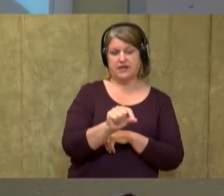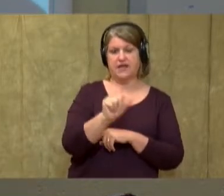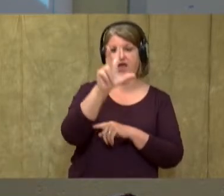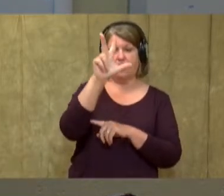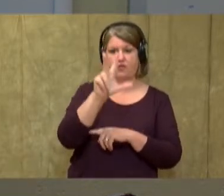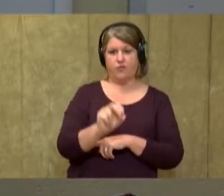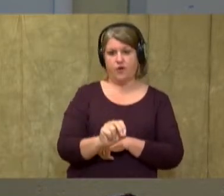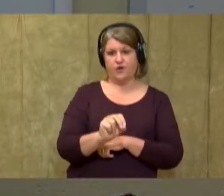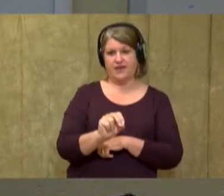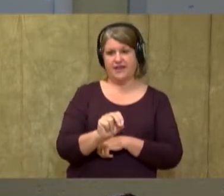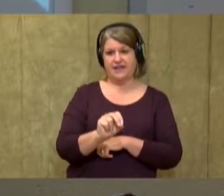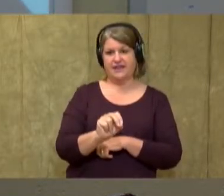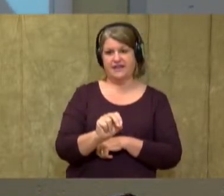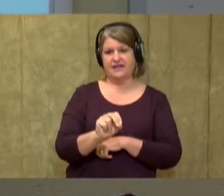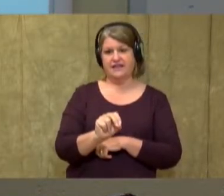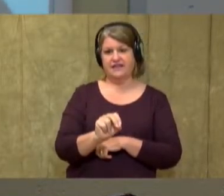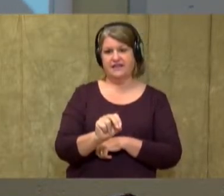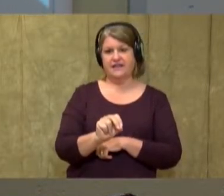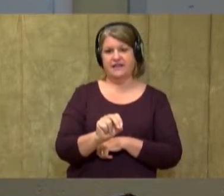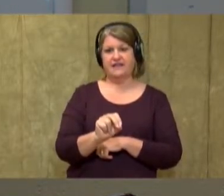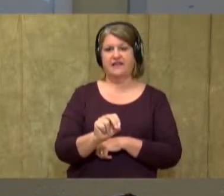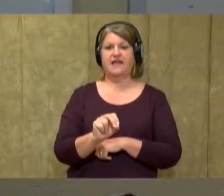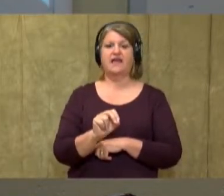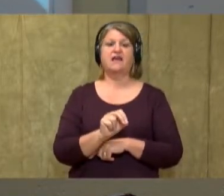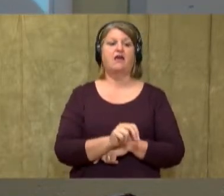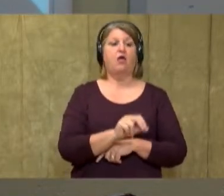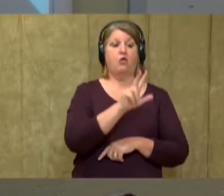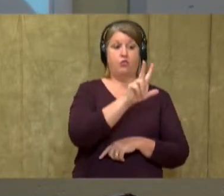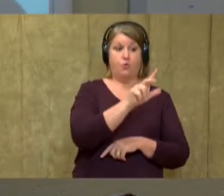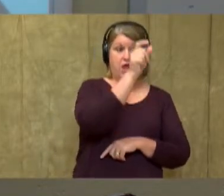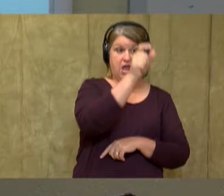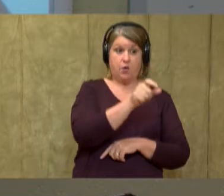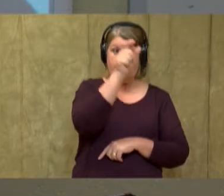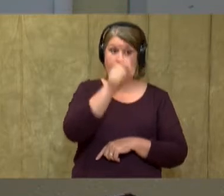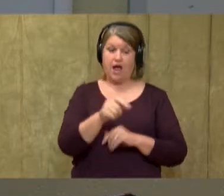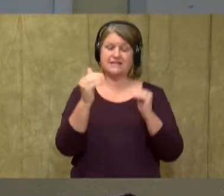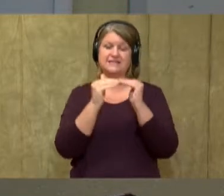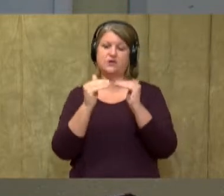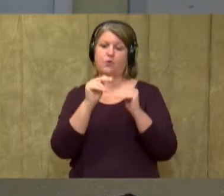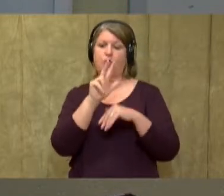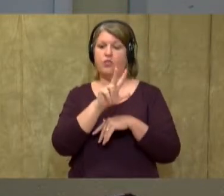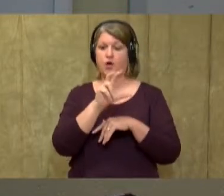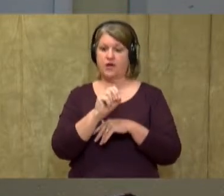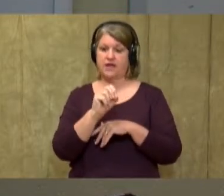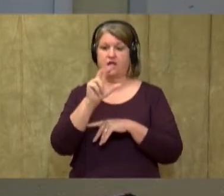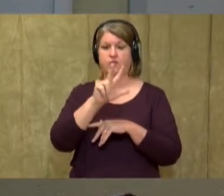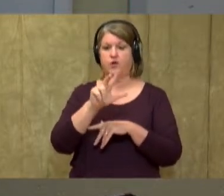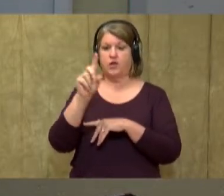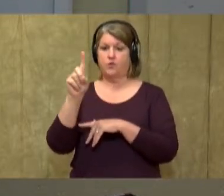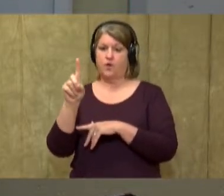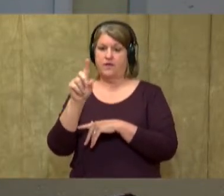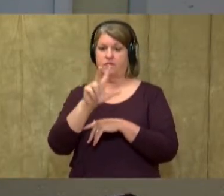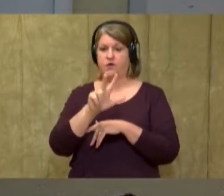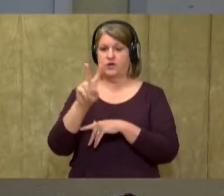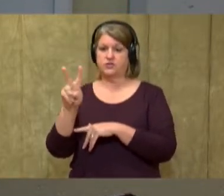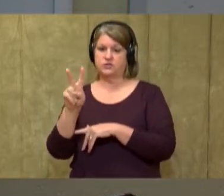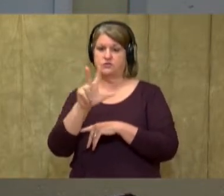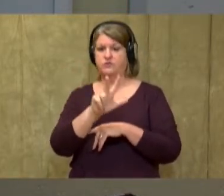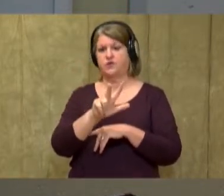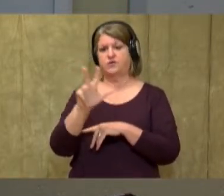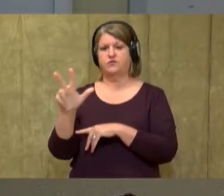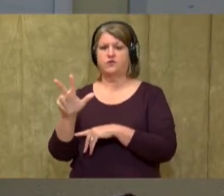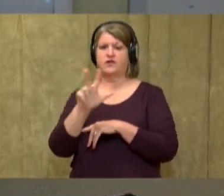20, 30. 3 rods equals 30. 31, 32,